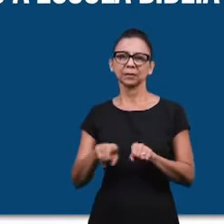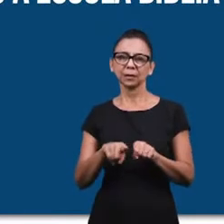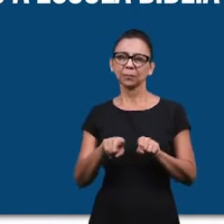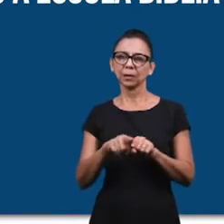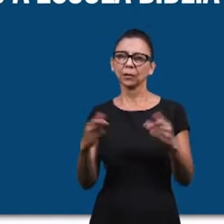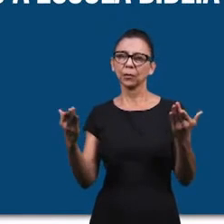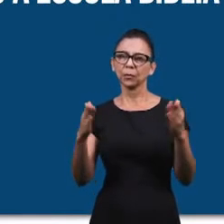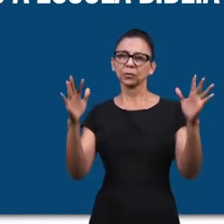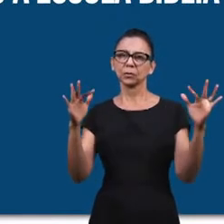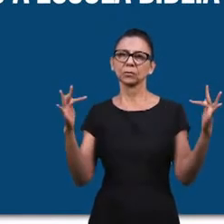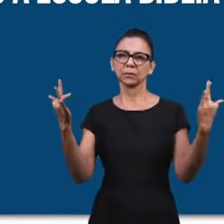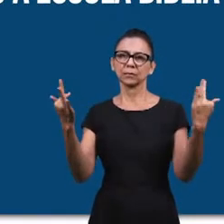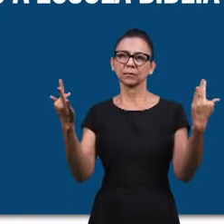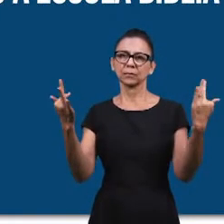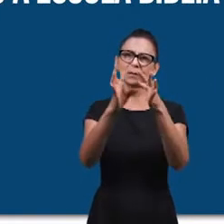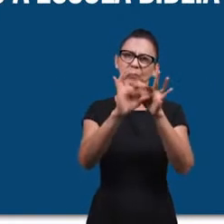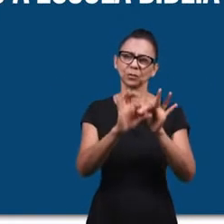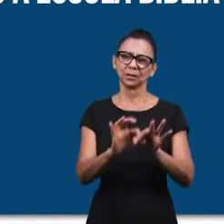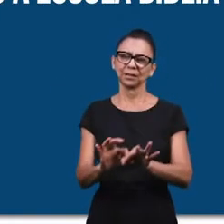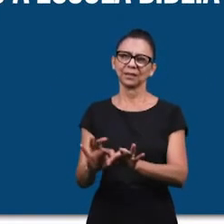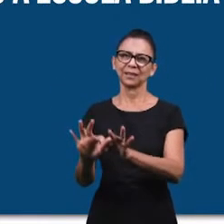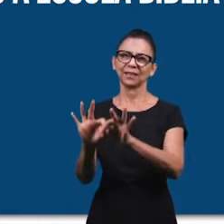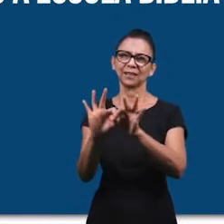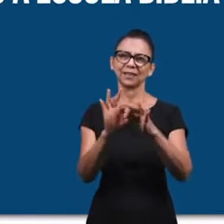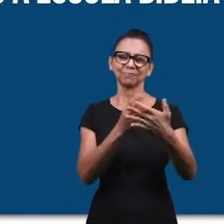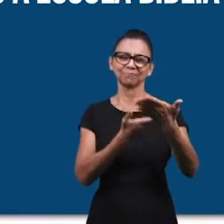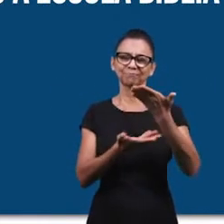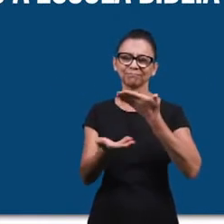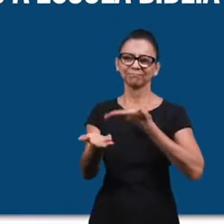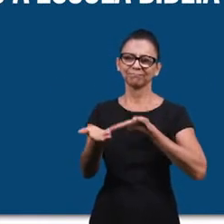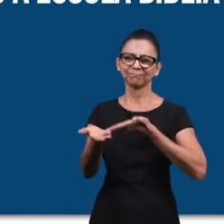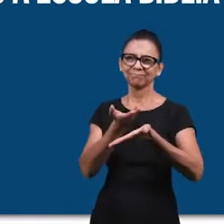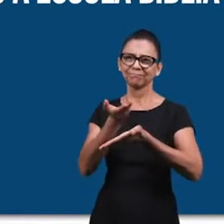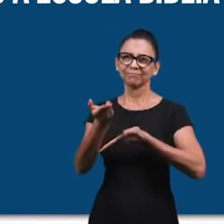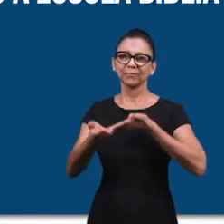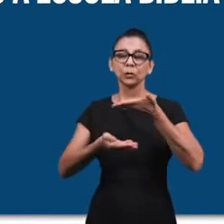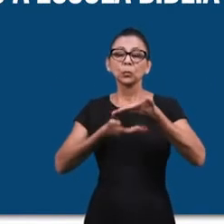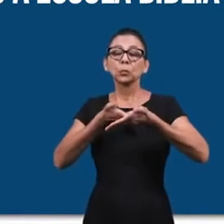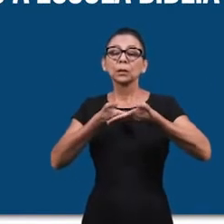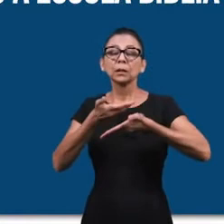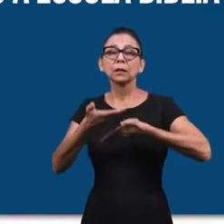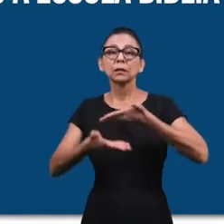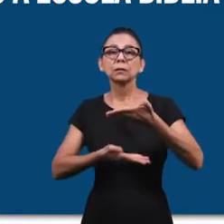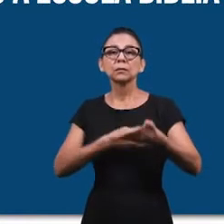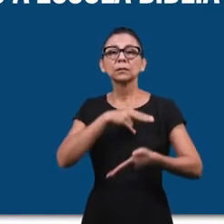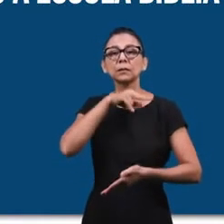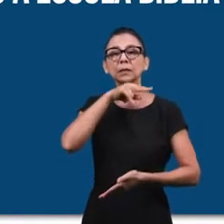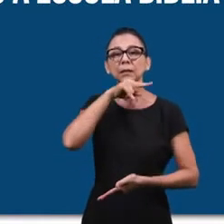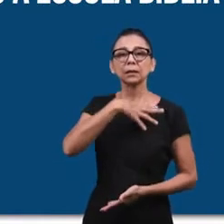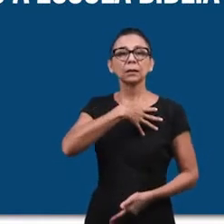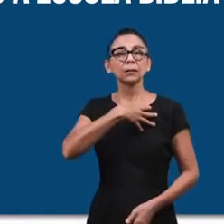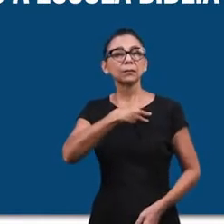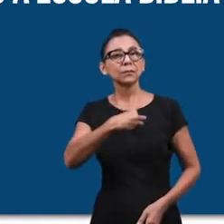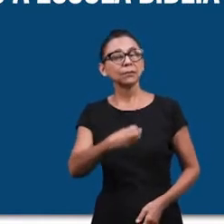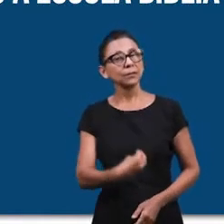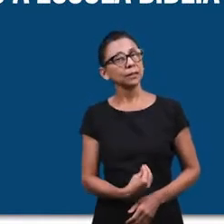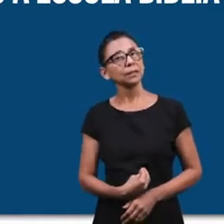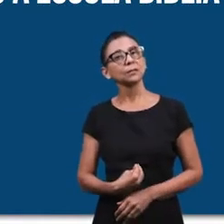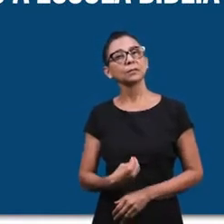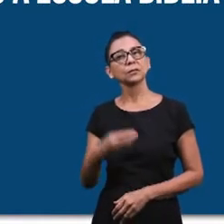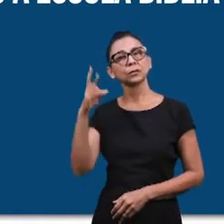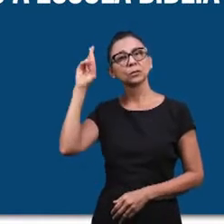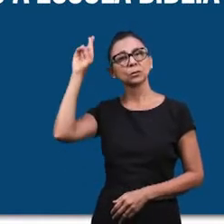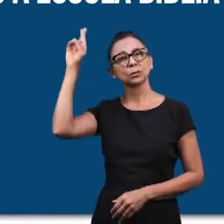Spirit. We are enjoying the warmth of family and taking care of our families more and more in